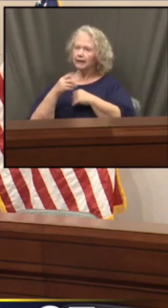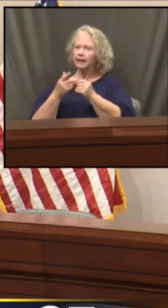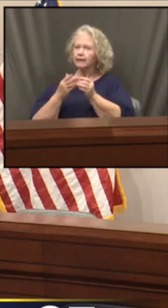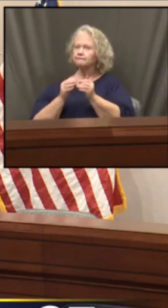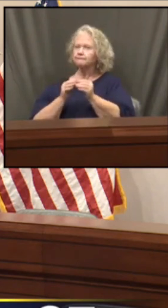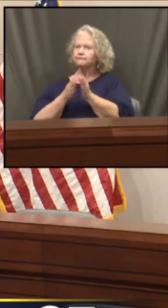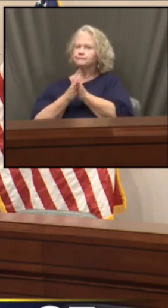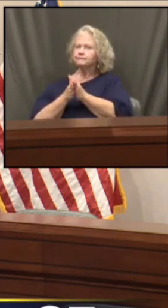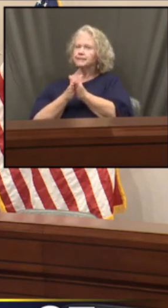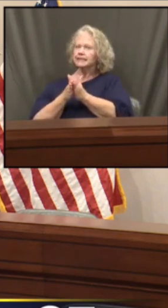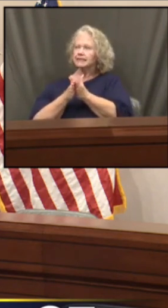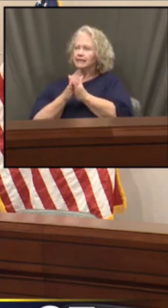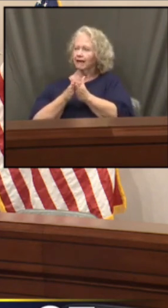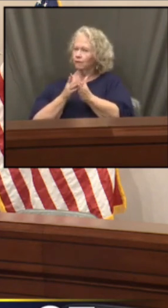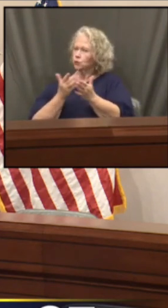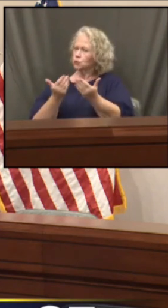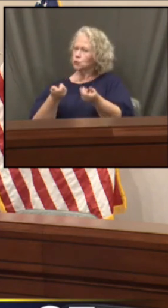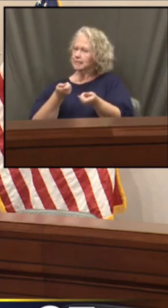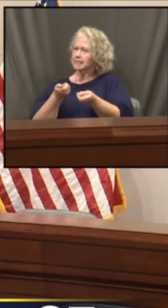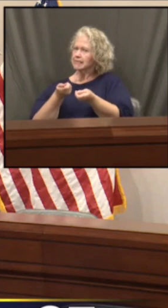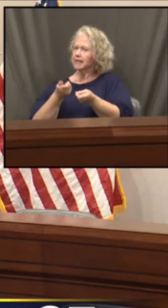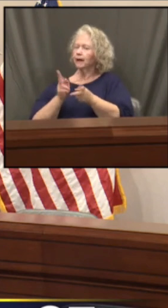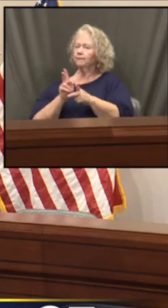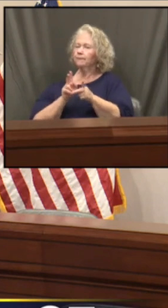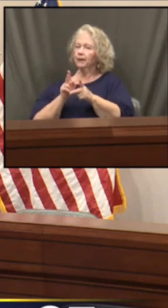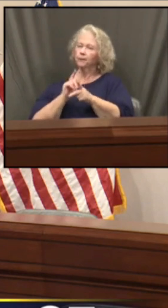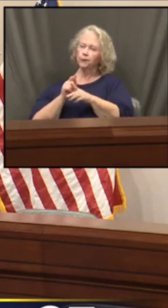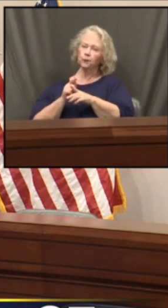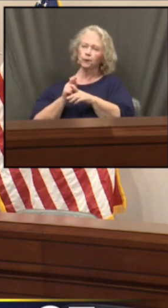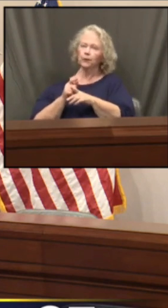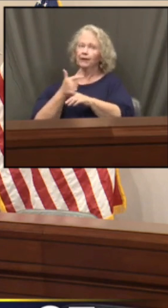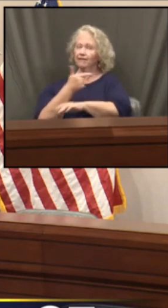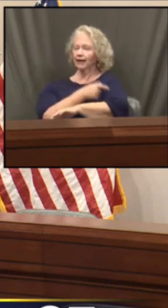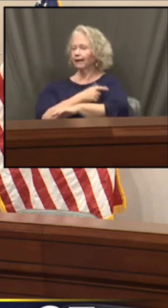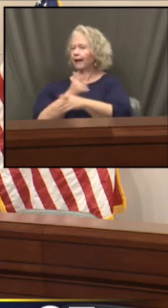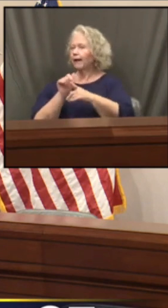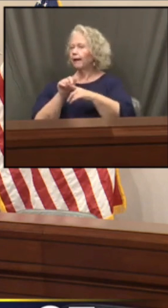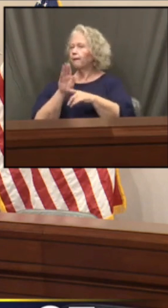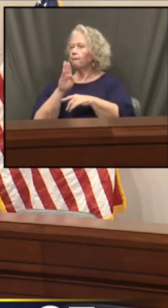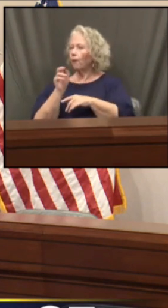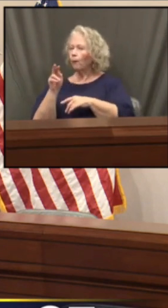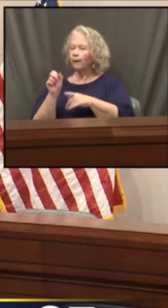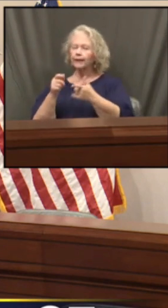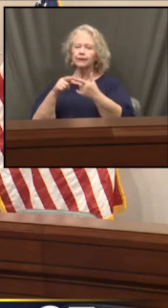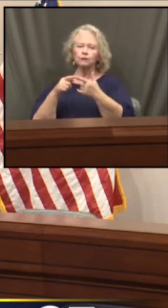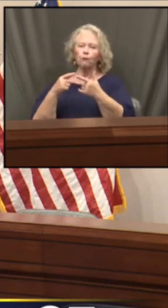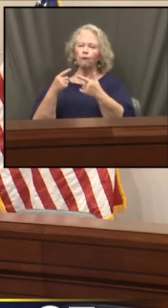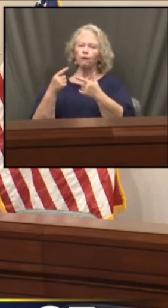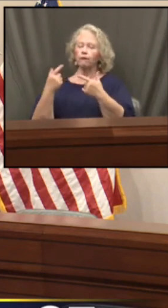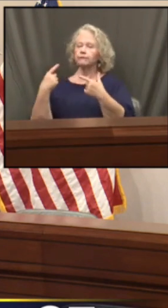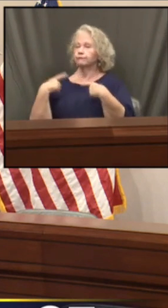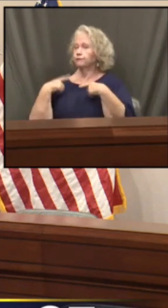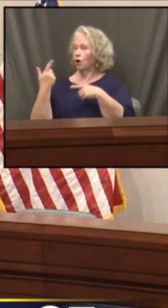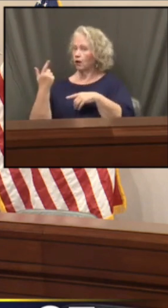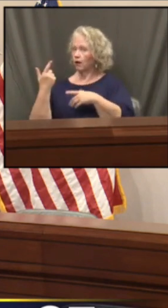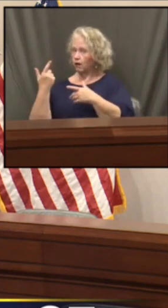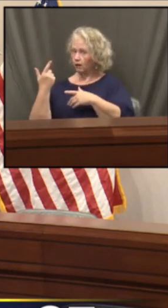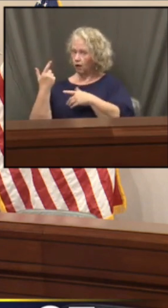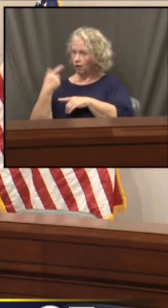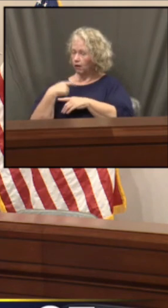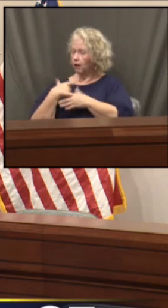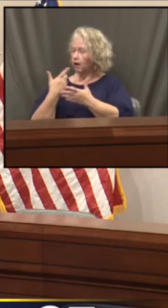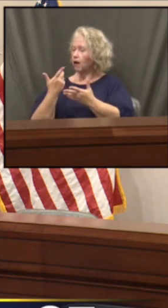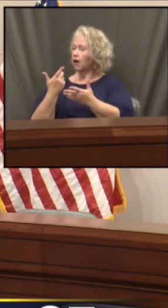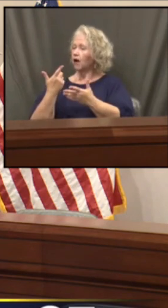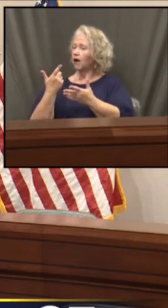to try to get workers to get vaccinated, whether a bonus or special days off, stuff like that. Had the state considered an